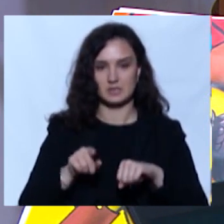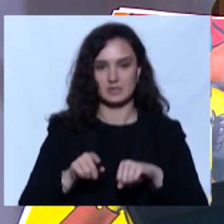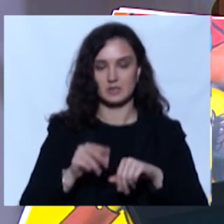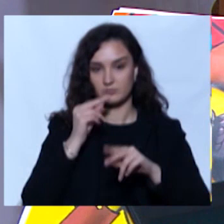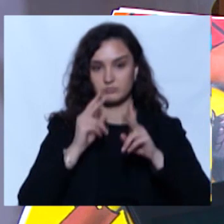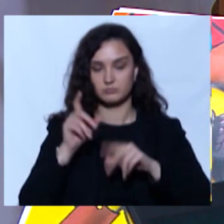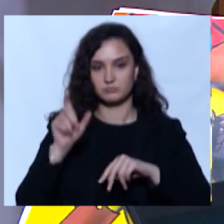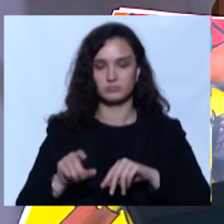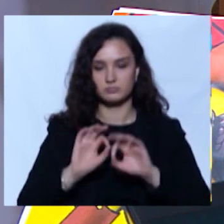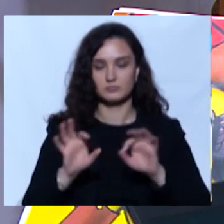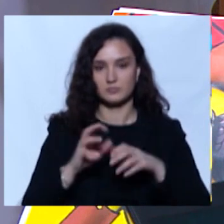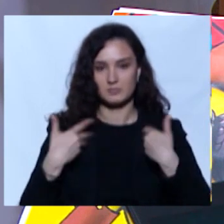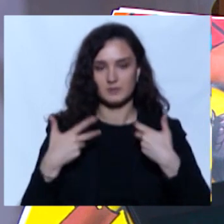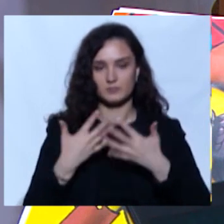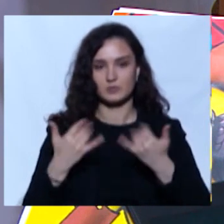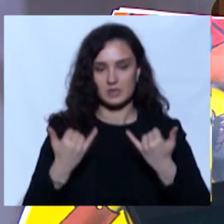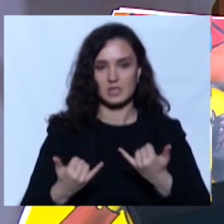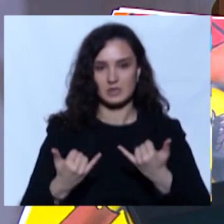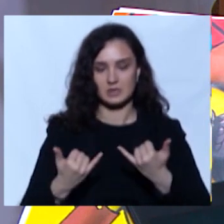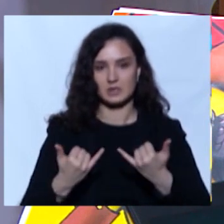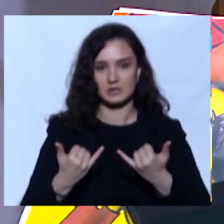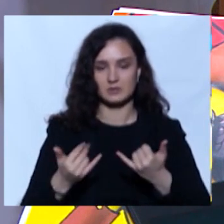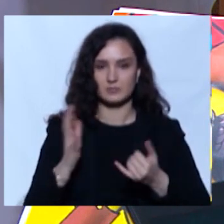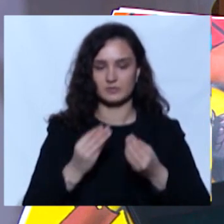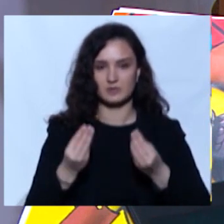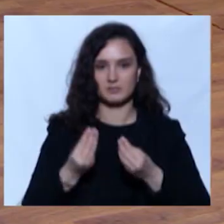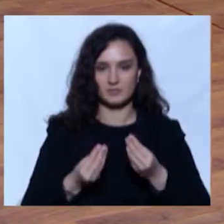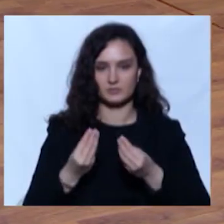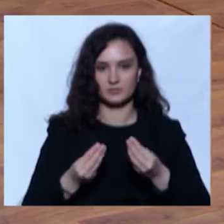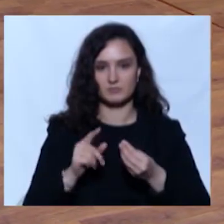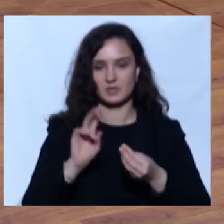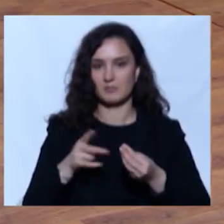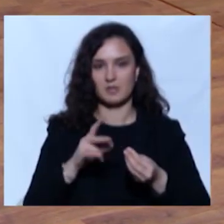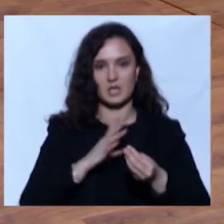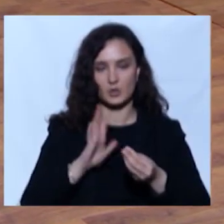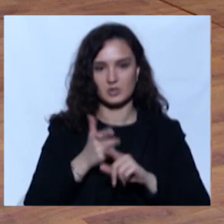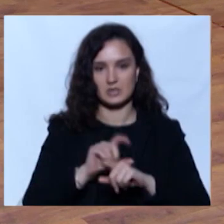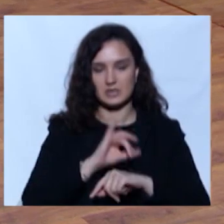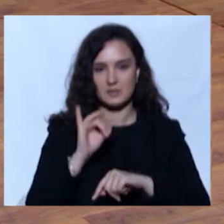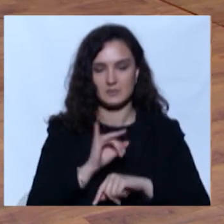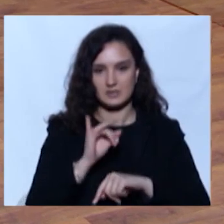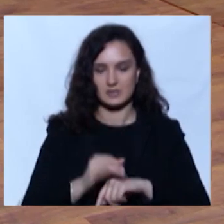cook told the little monkey, "Now run along and play, but don't be too curious."